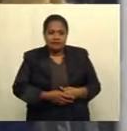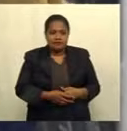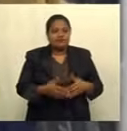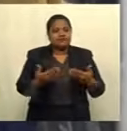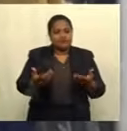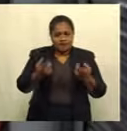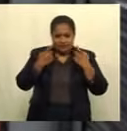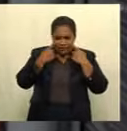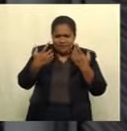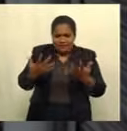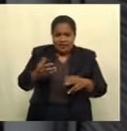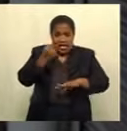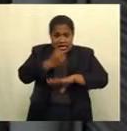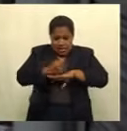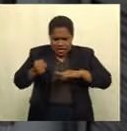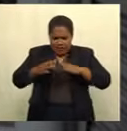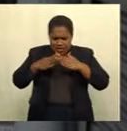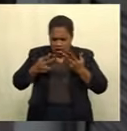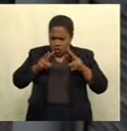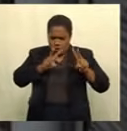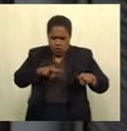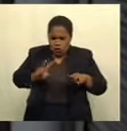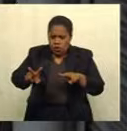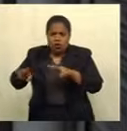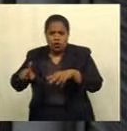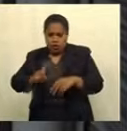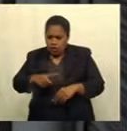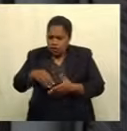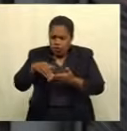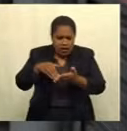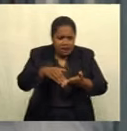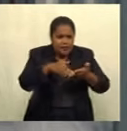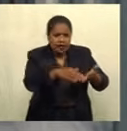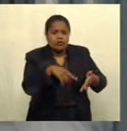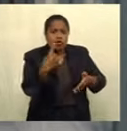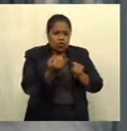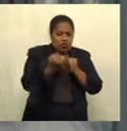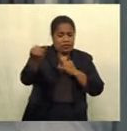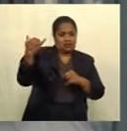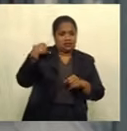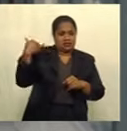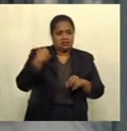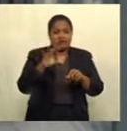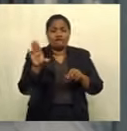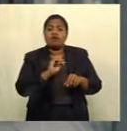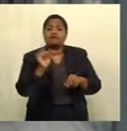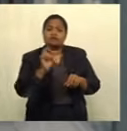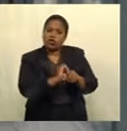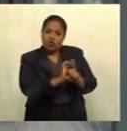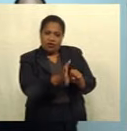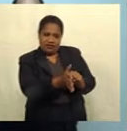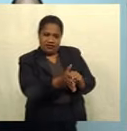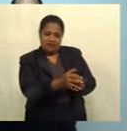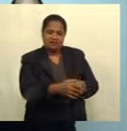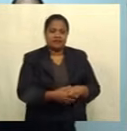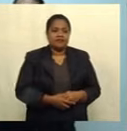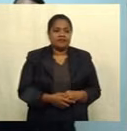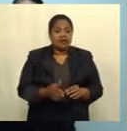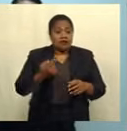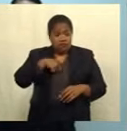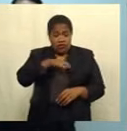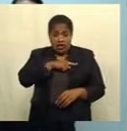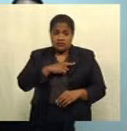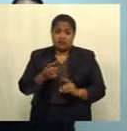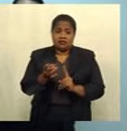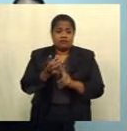the government is exploring ways to continue helping those worst affected by COVID-19. For us, what is really critically important is